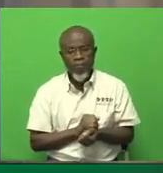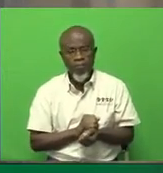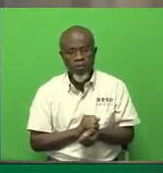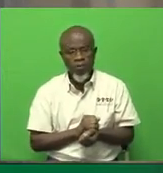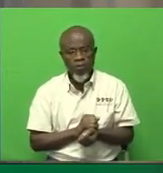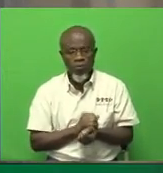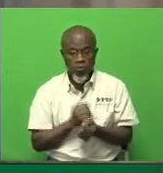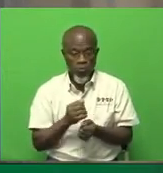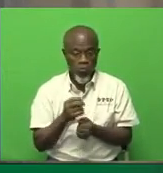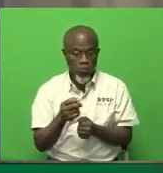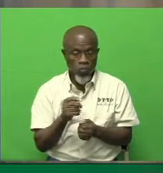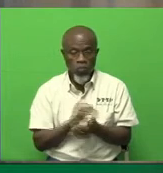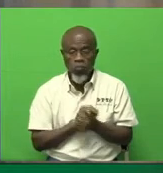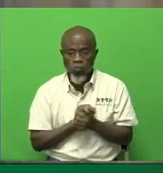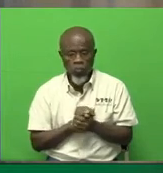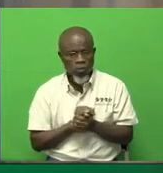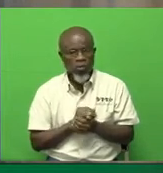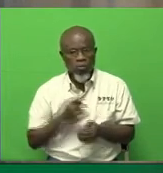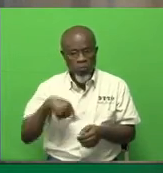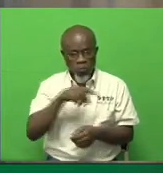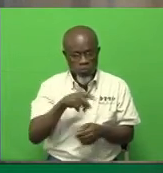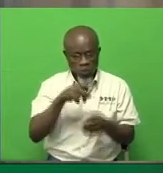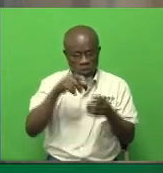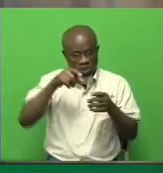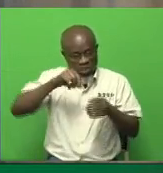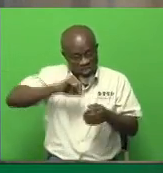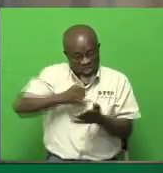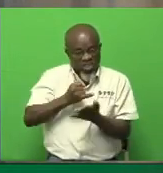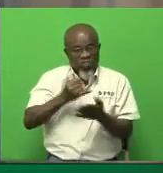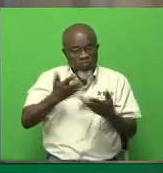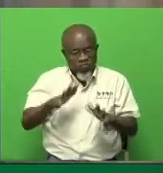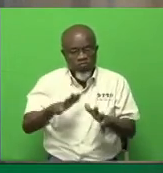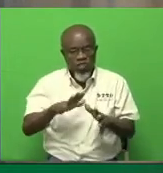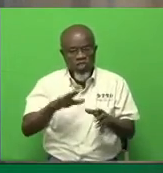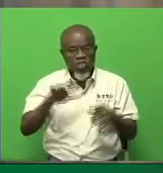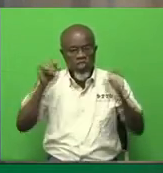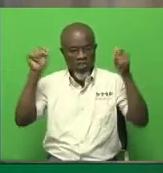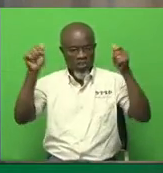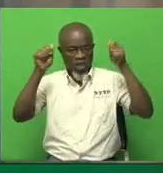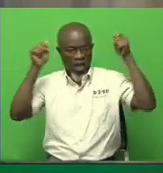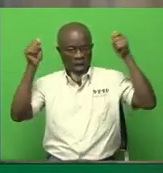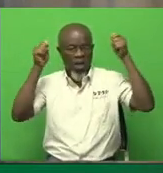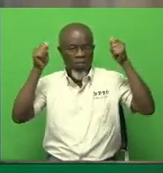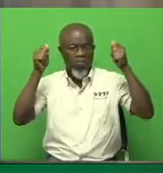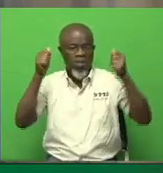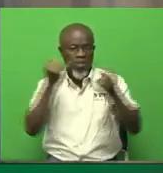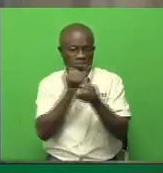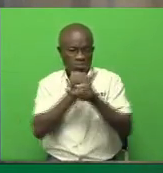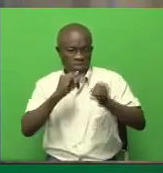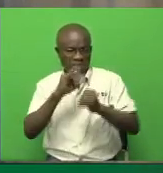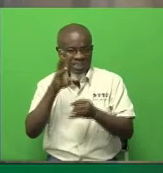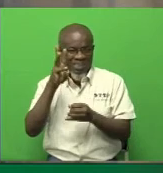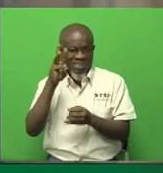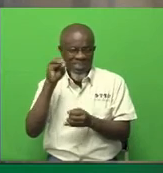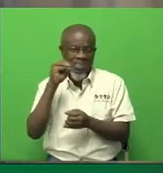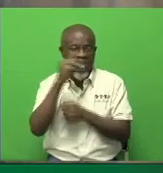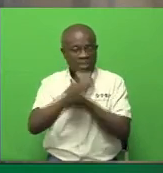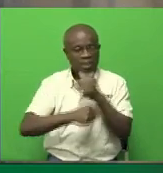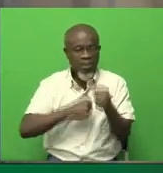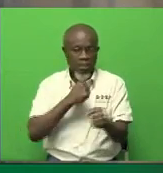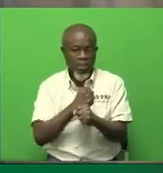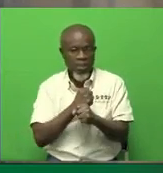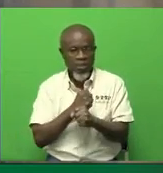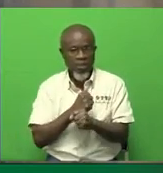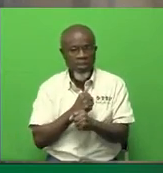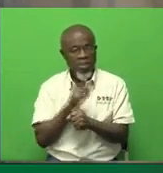we recently marked our nation's 60th anniversary of independence of a 46th anniversary of a republic